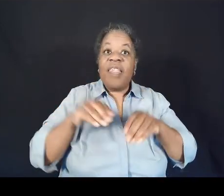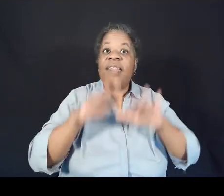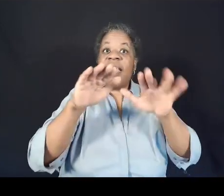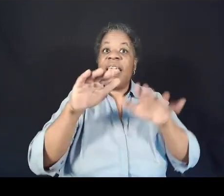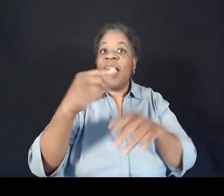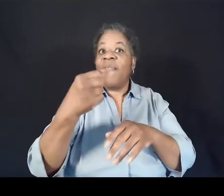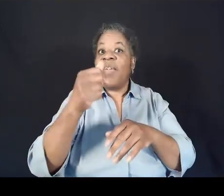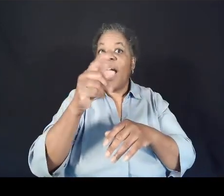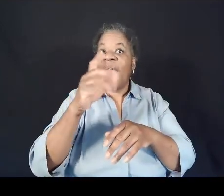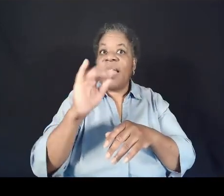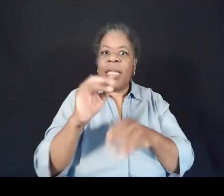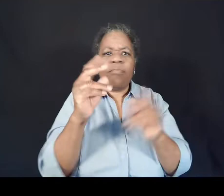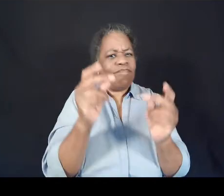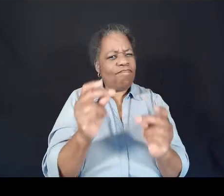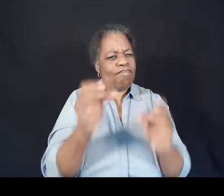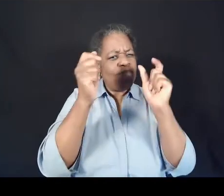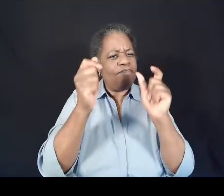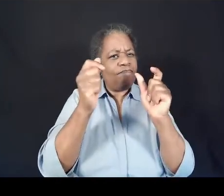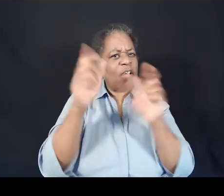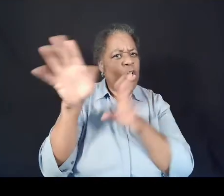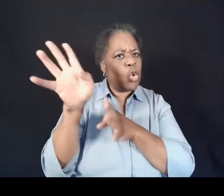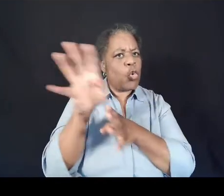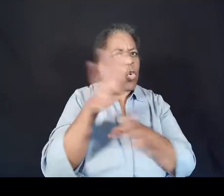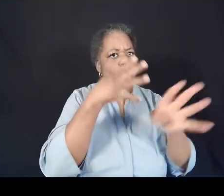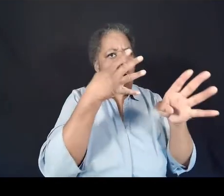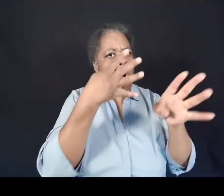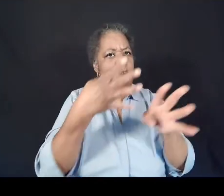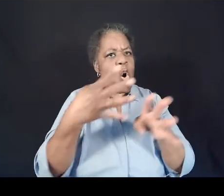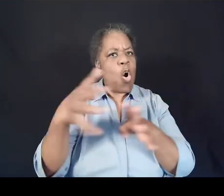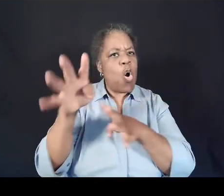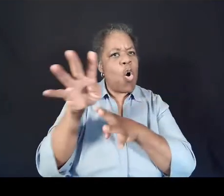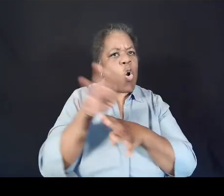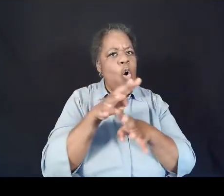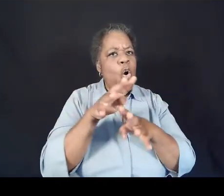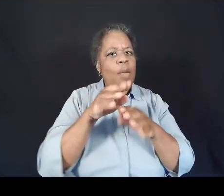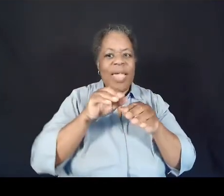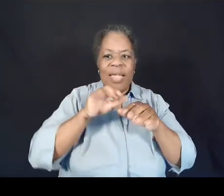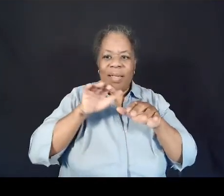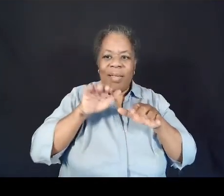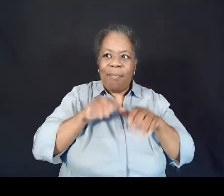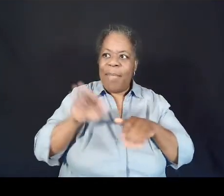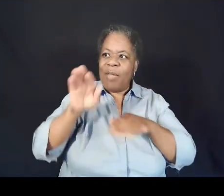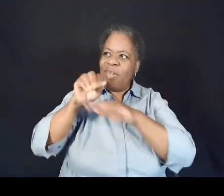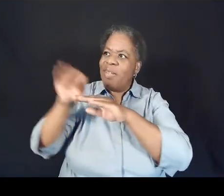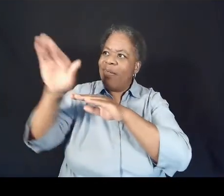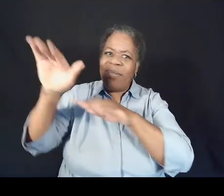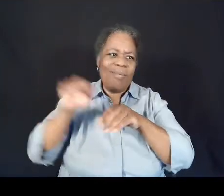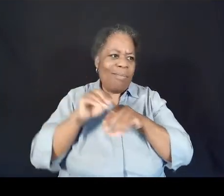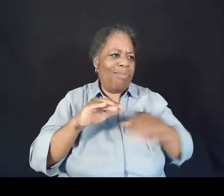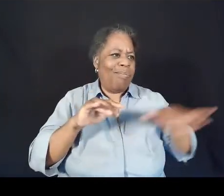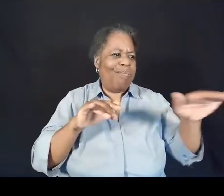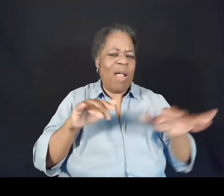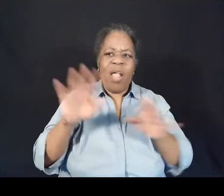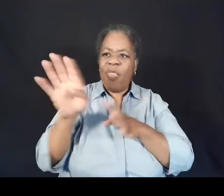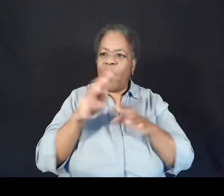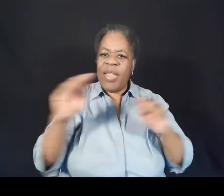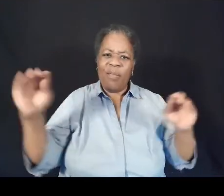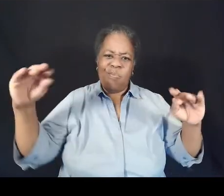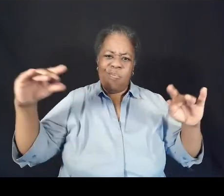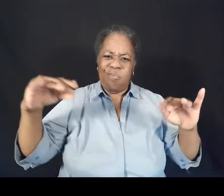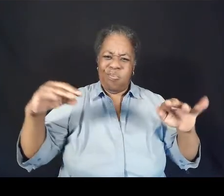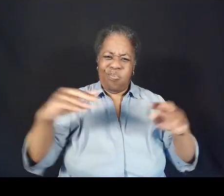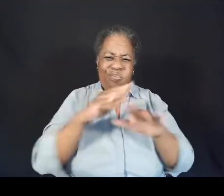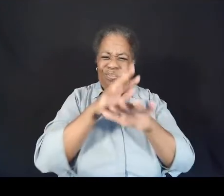quickly storms can arise. Surrounded by these hills and valleys, the winds get tunneled out onto the sea in